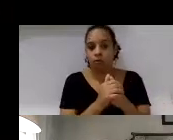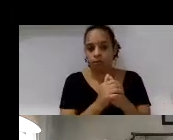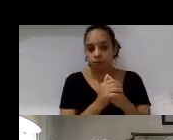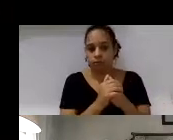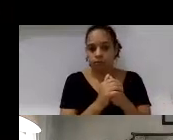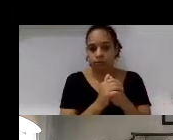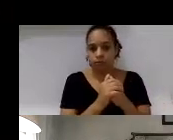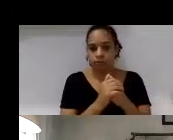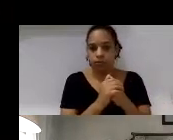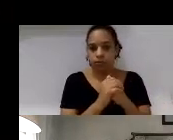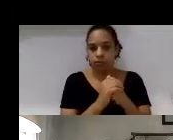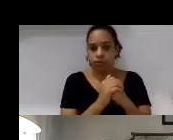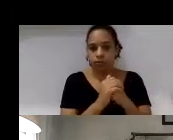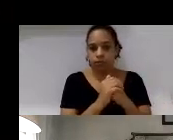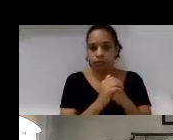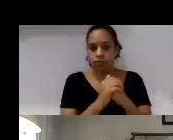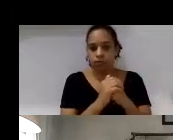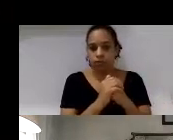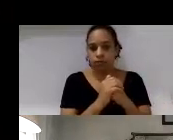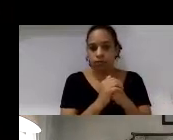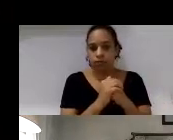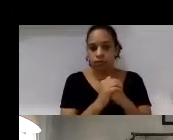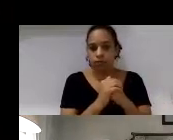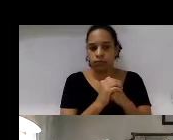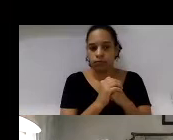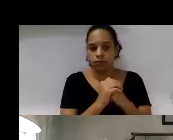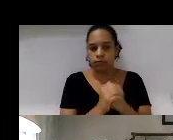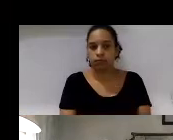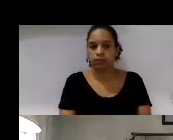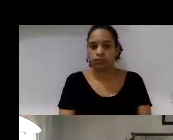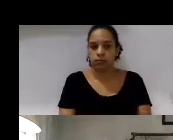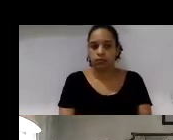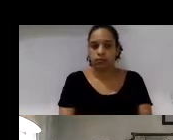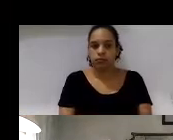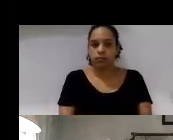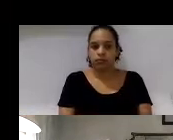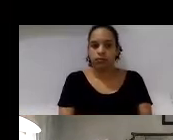this was in place, machinery could be used to increase the productivity of labour.